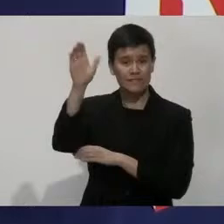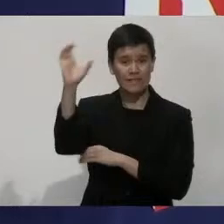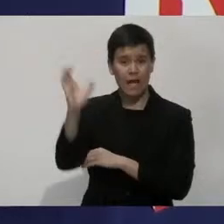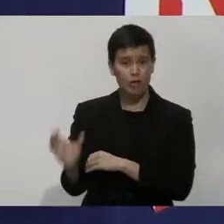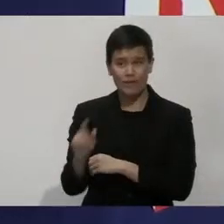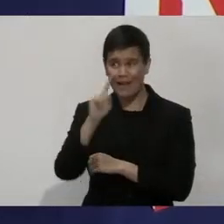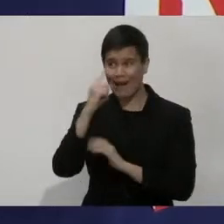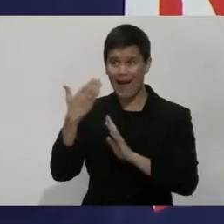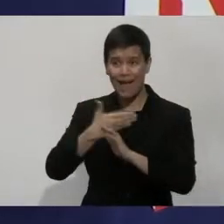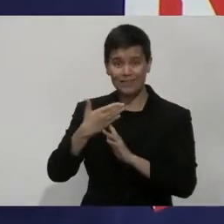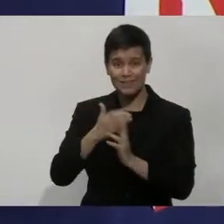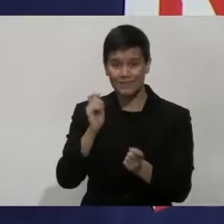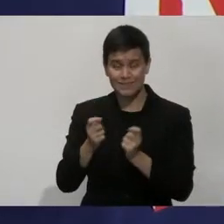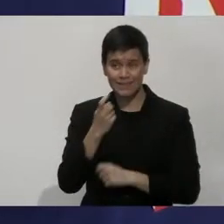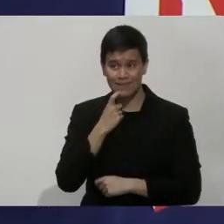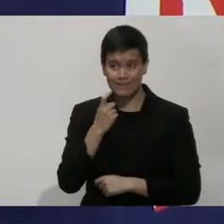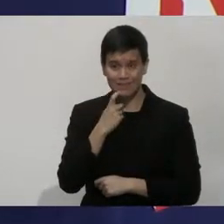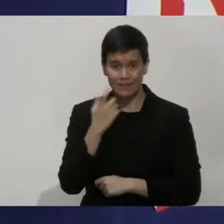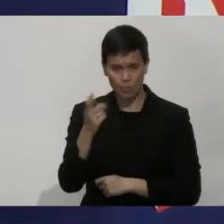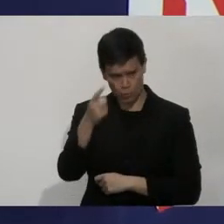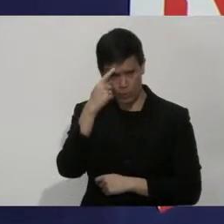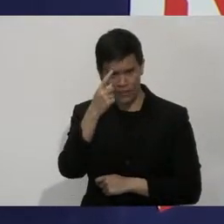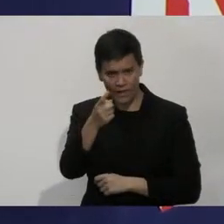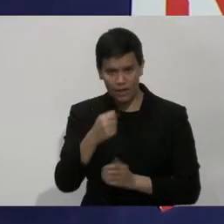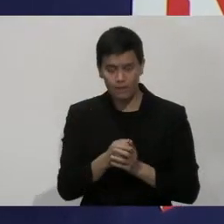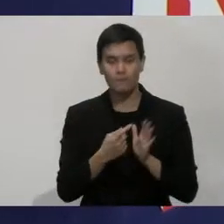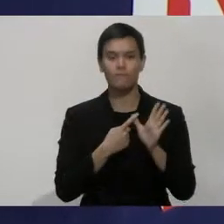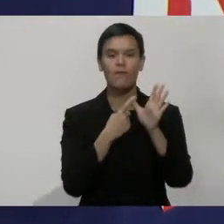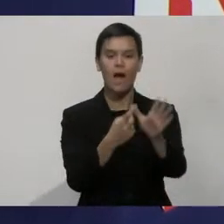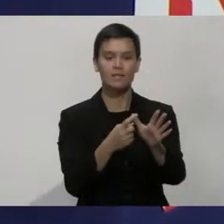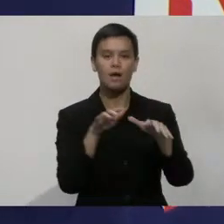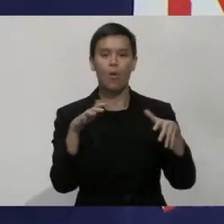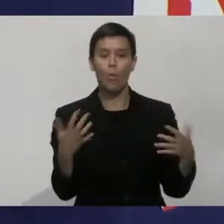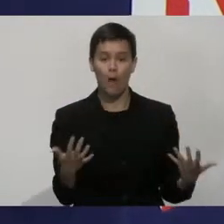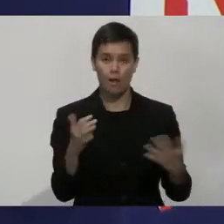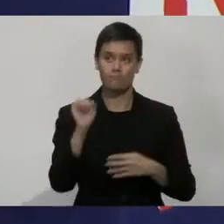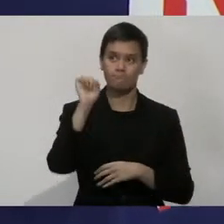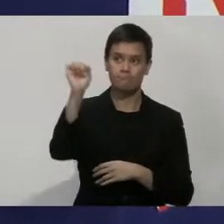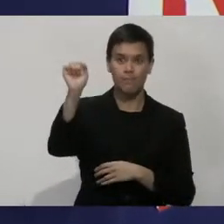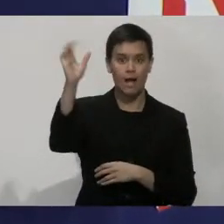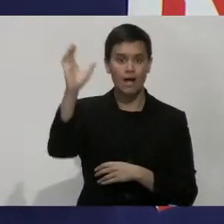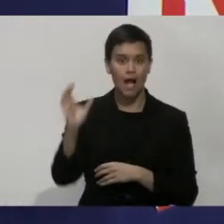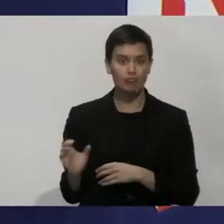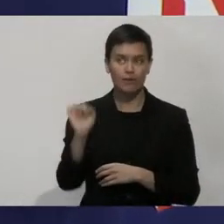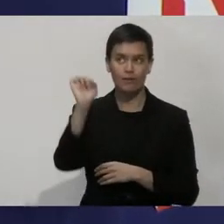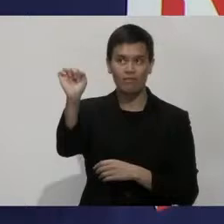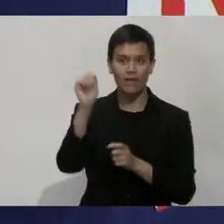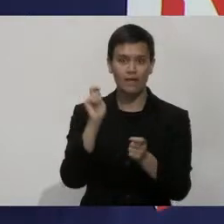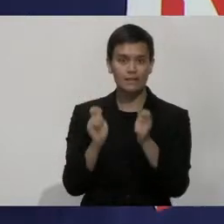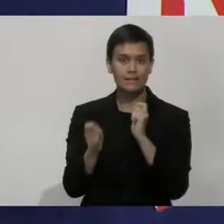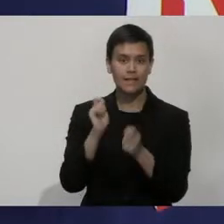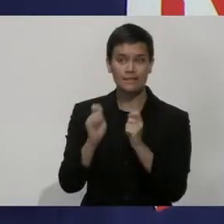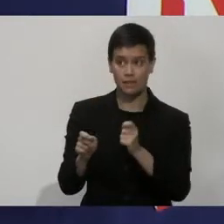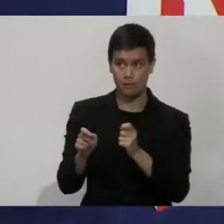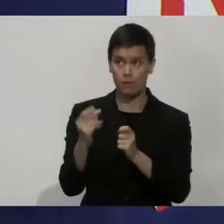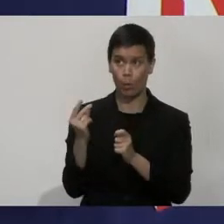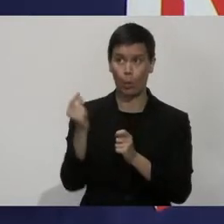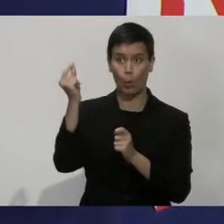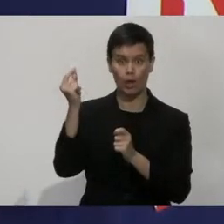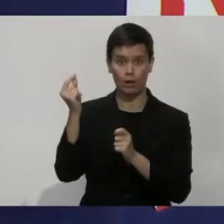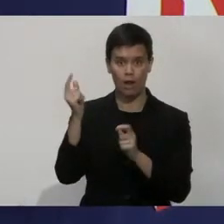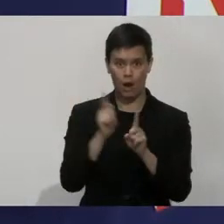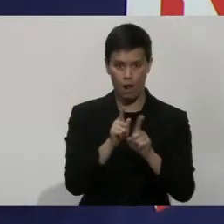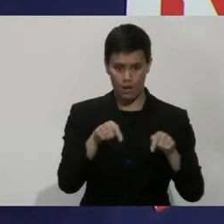some logistical barriers to that. One is we don't know the turnaround times for testing in all of the countries that people might be coming